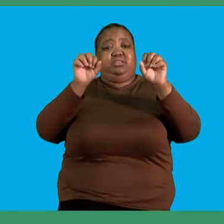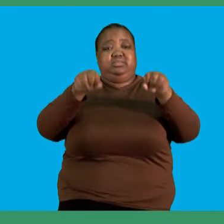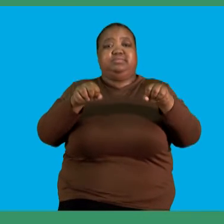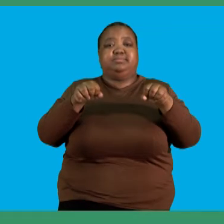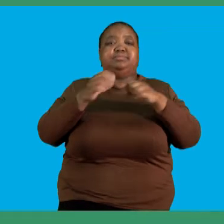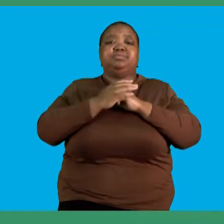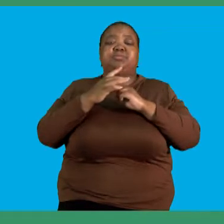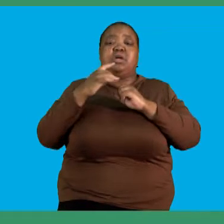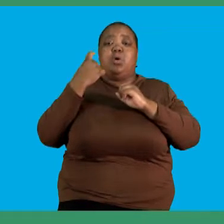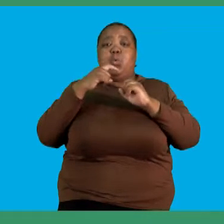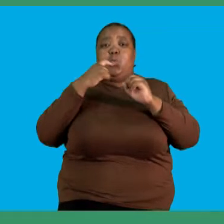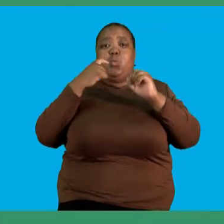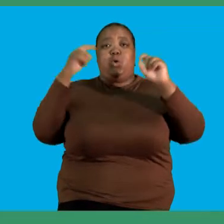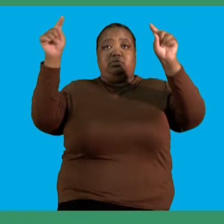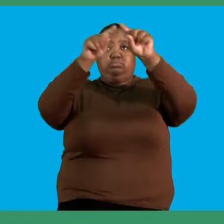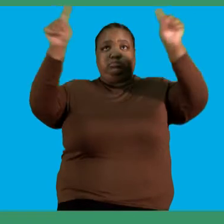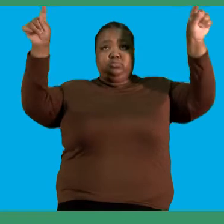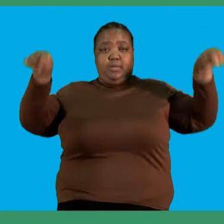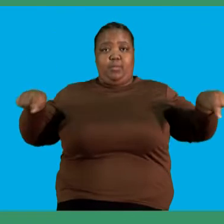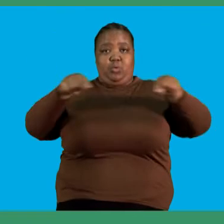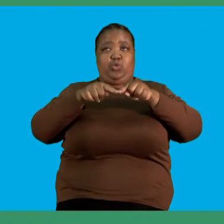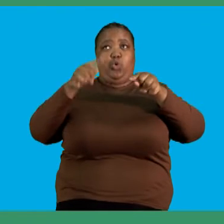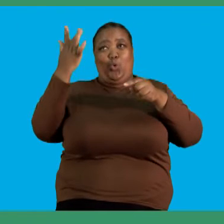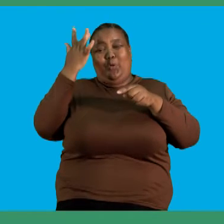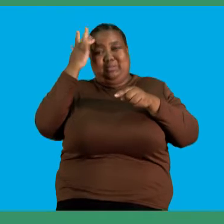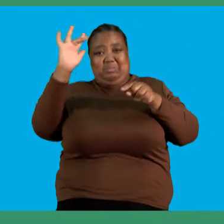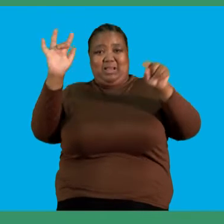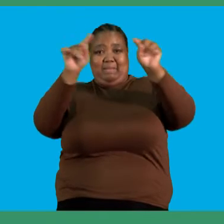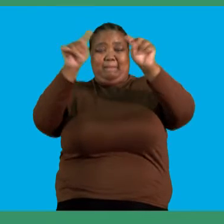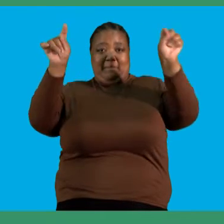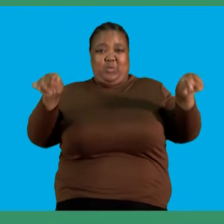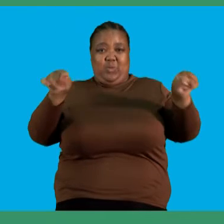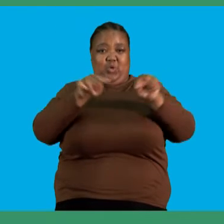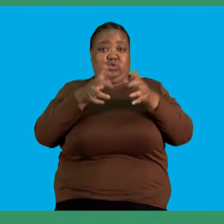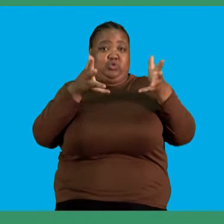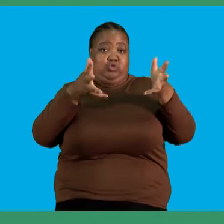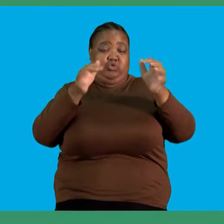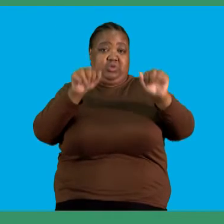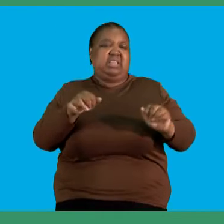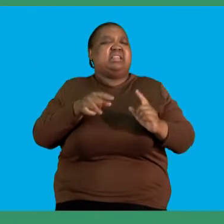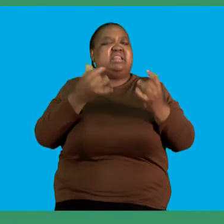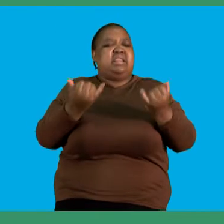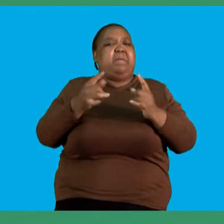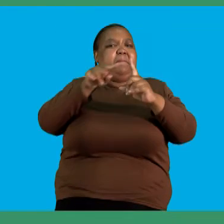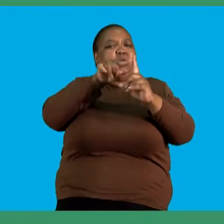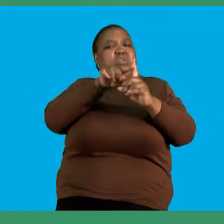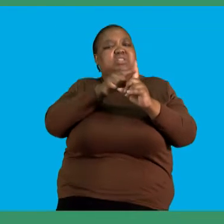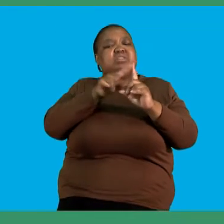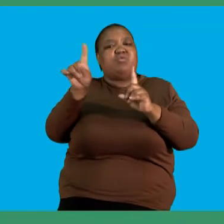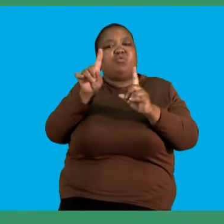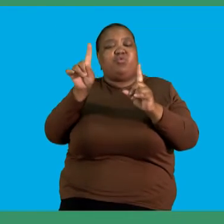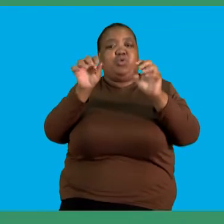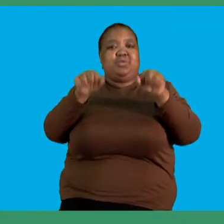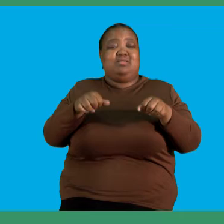another visual aid, which is an interactive whiteboard or a smart board. This is how a smart board looks. So we are looking into the